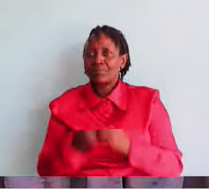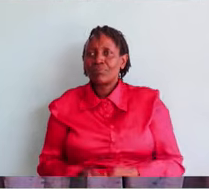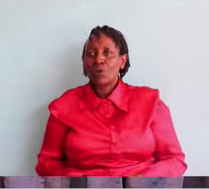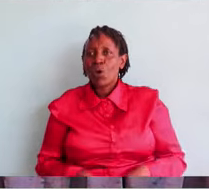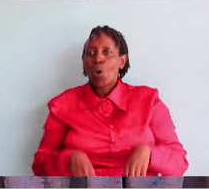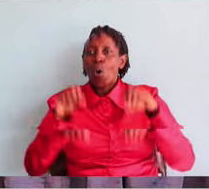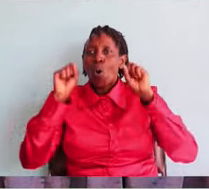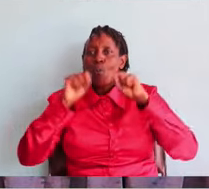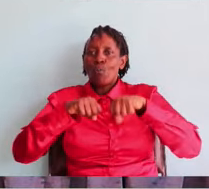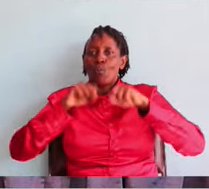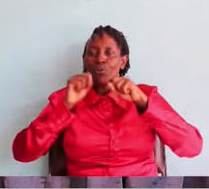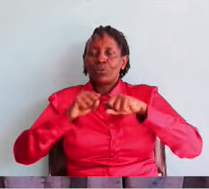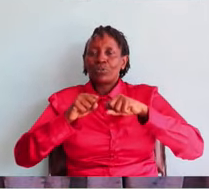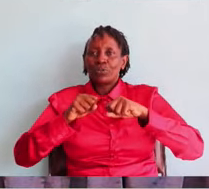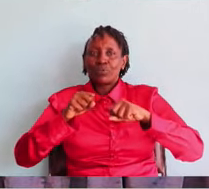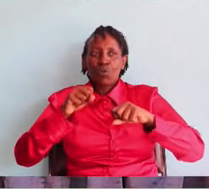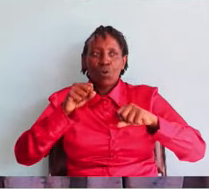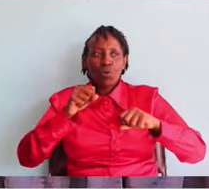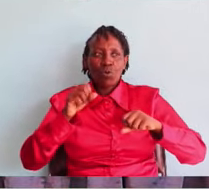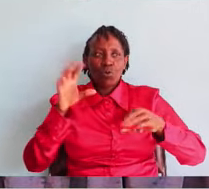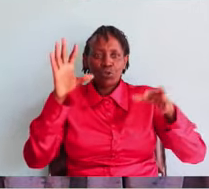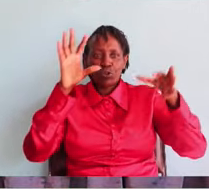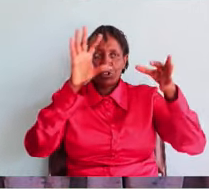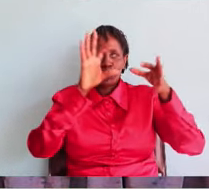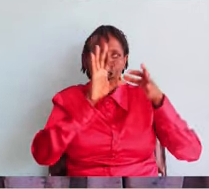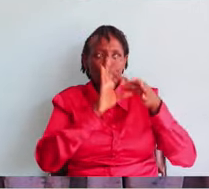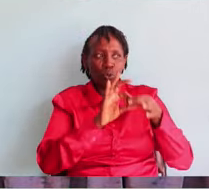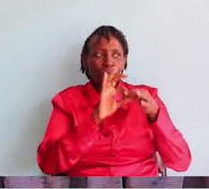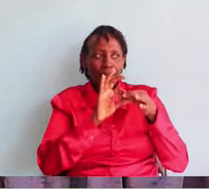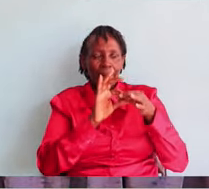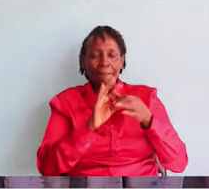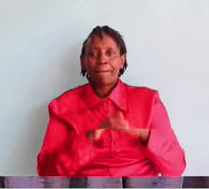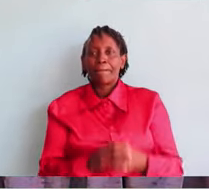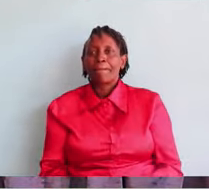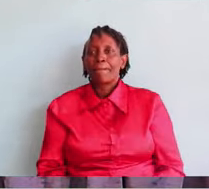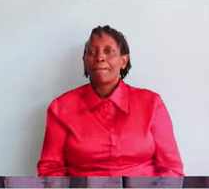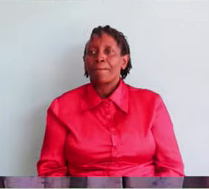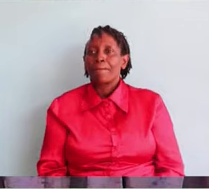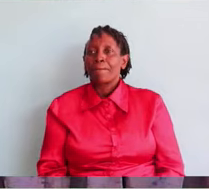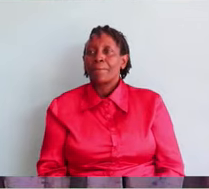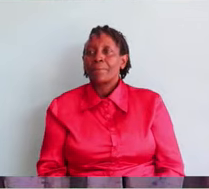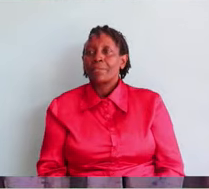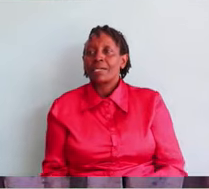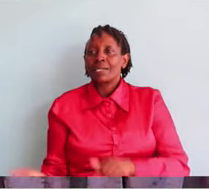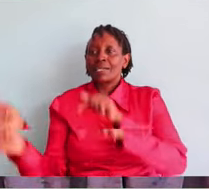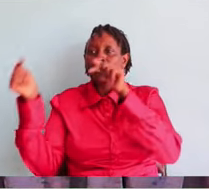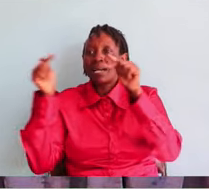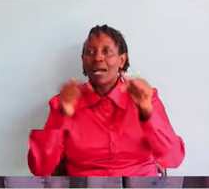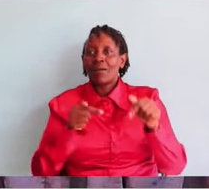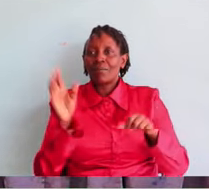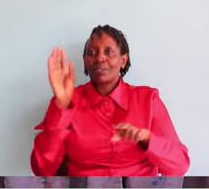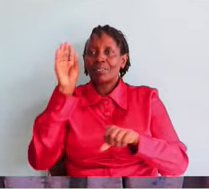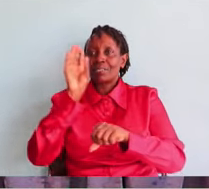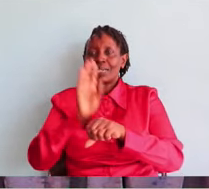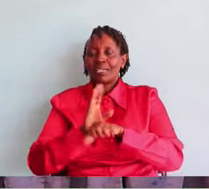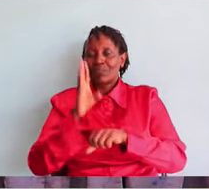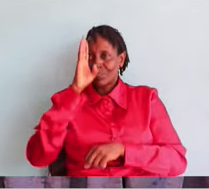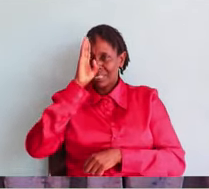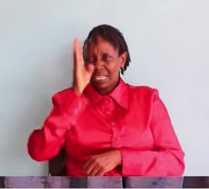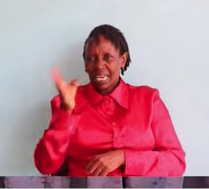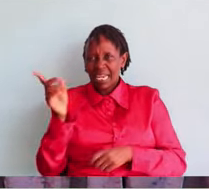can plug into these ministries so that we don't just come to church on Sundays and then we go